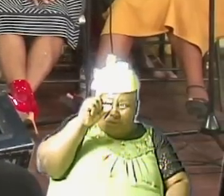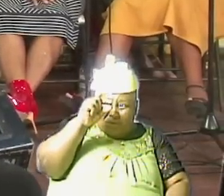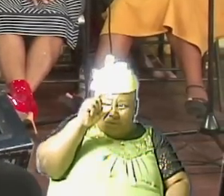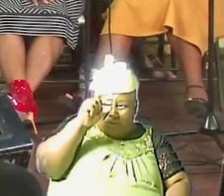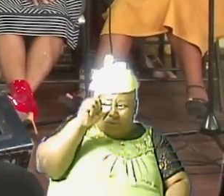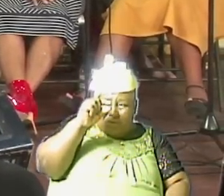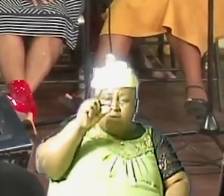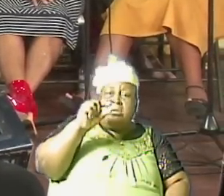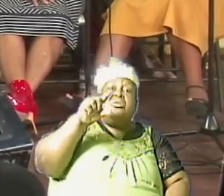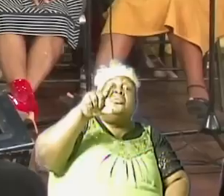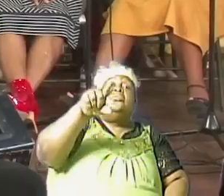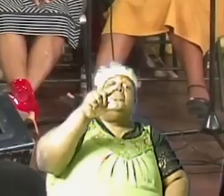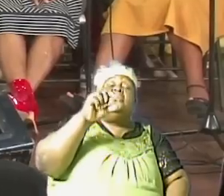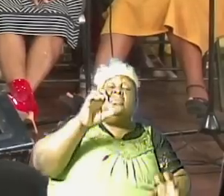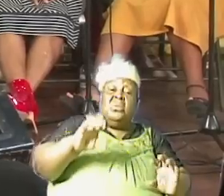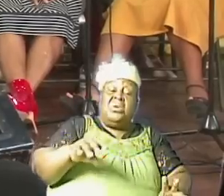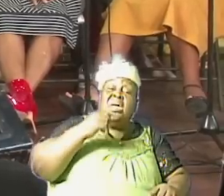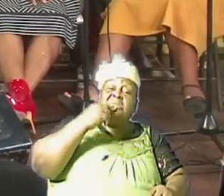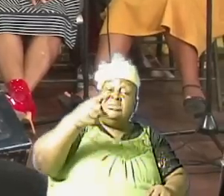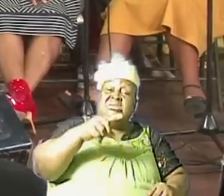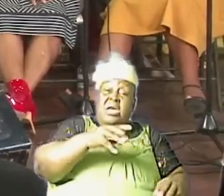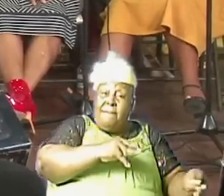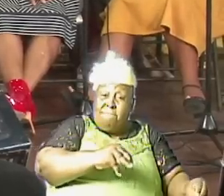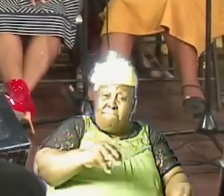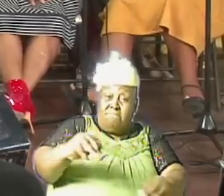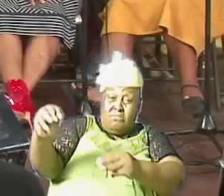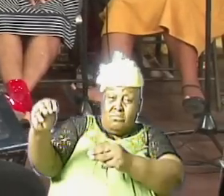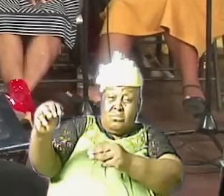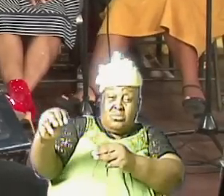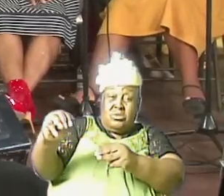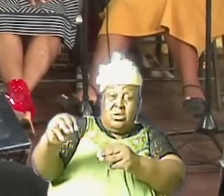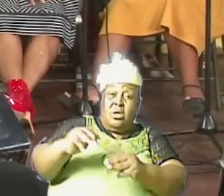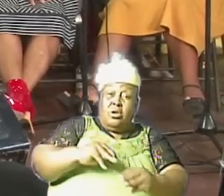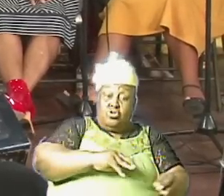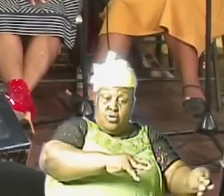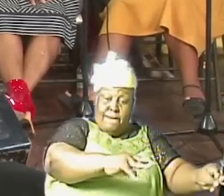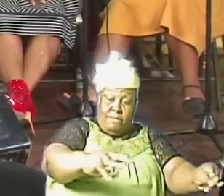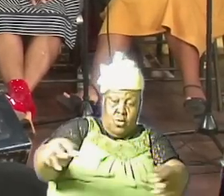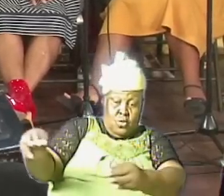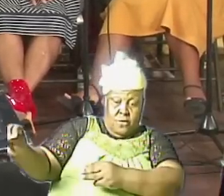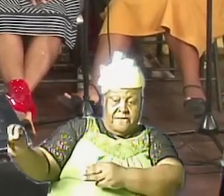mustard seed, you can say to this mountain, move.